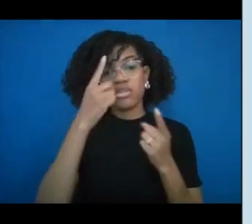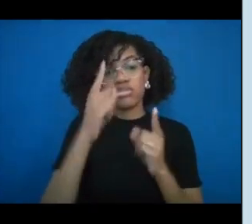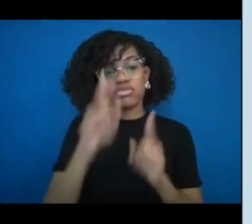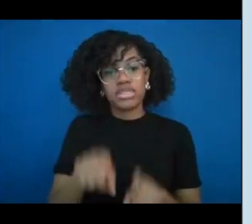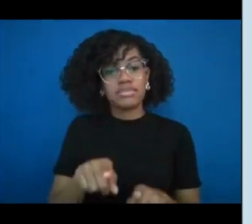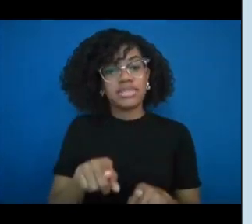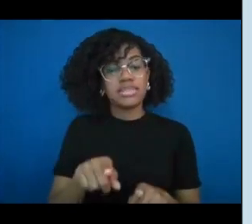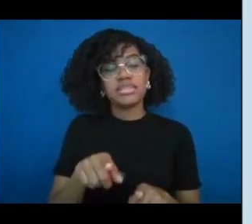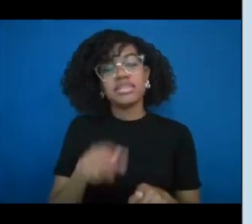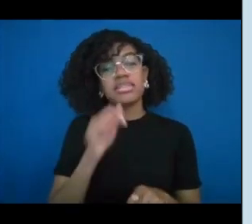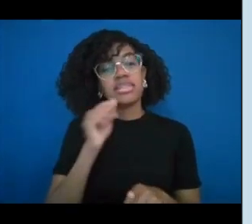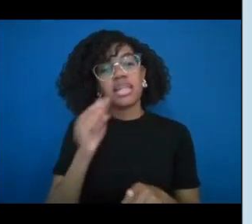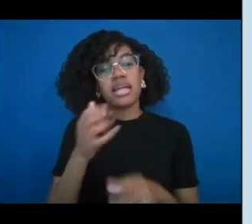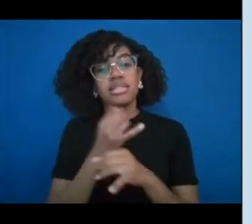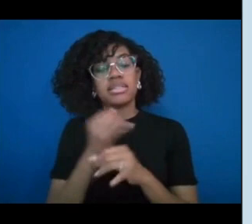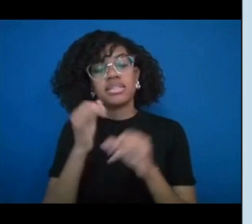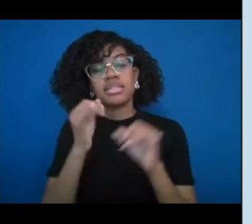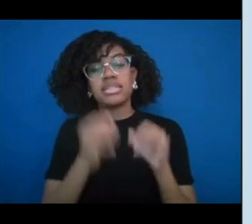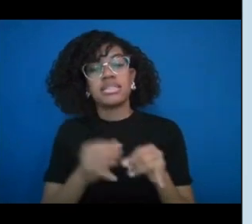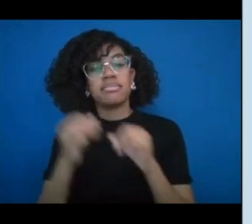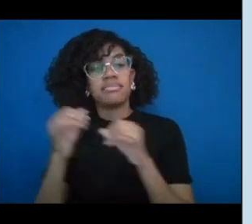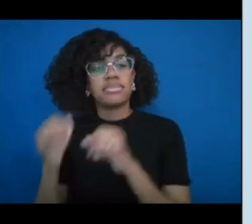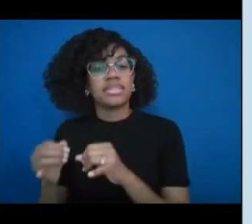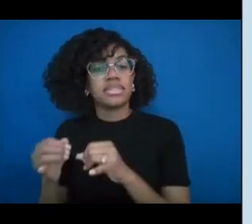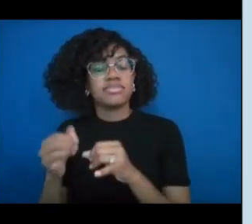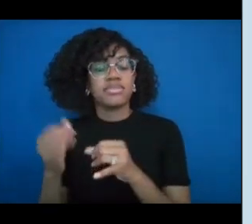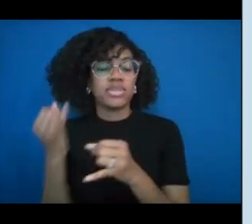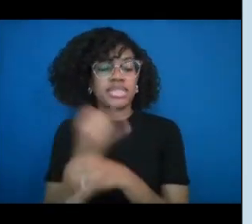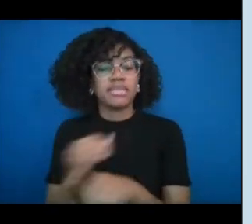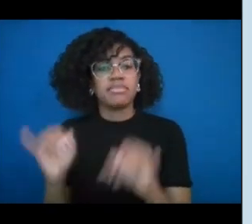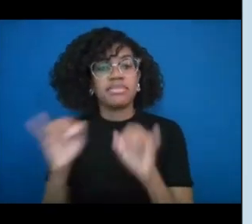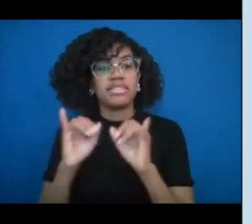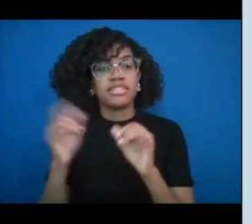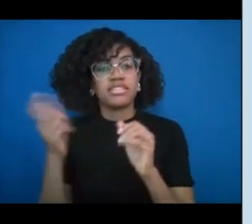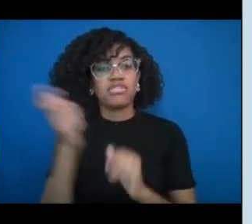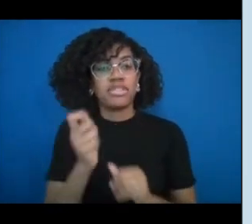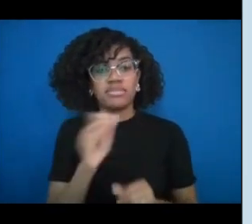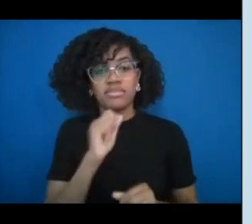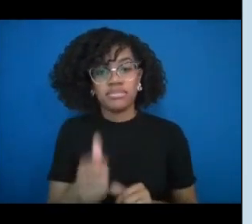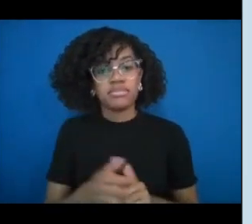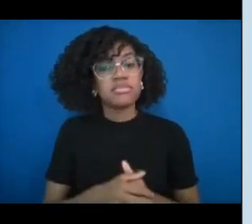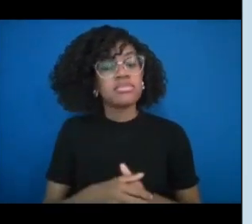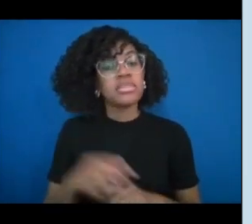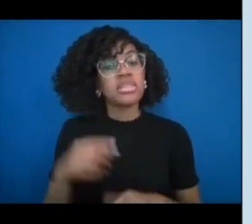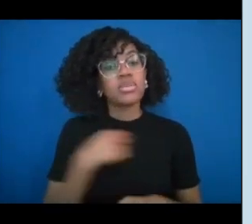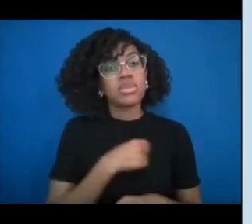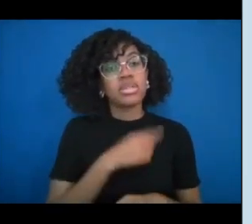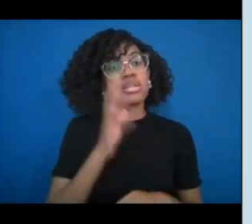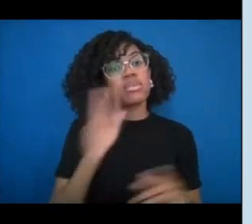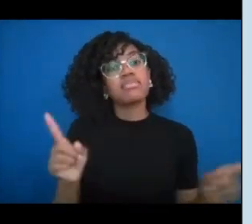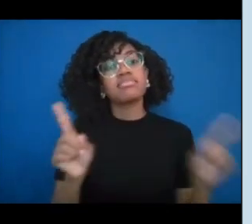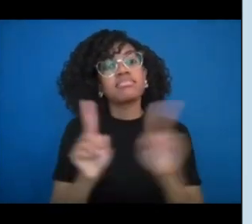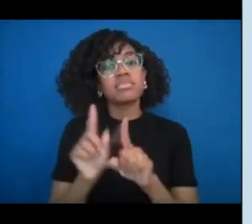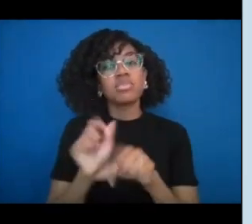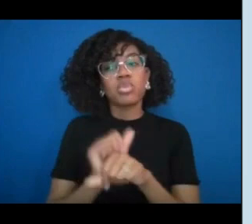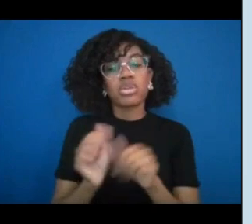more independent grants. We will work closely with you as the projects go forward to help